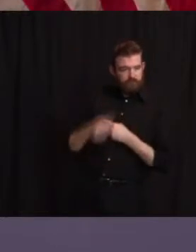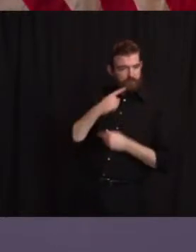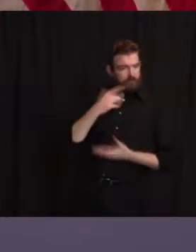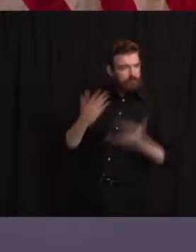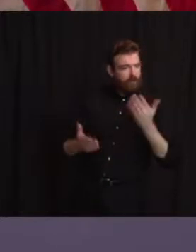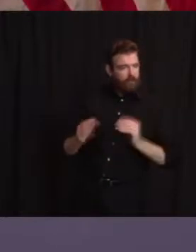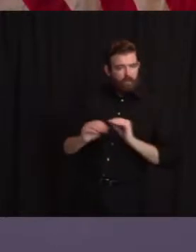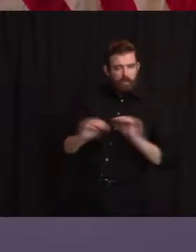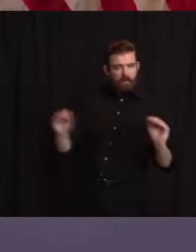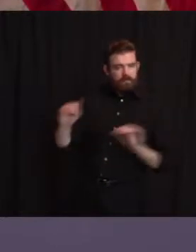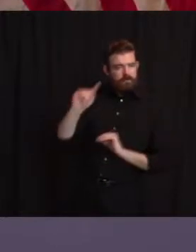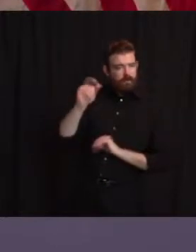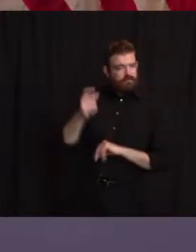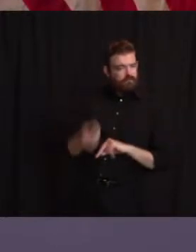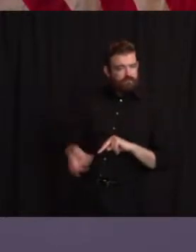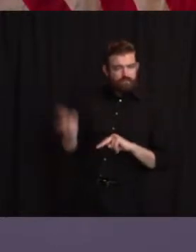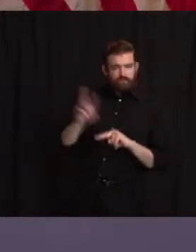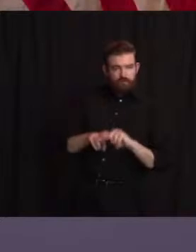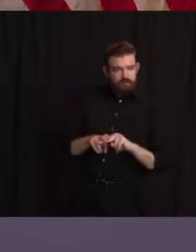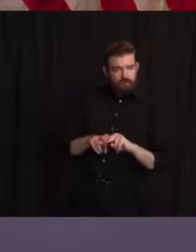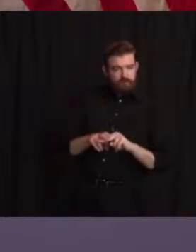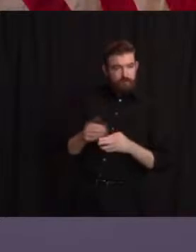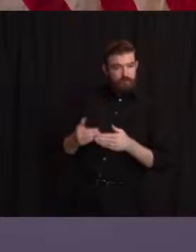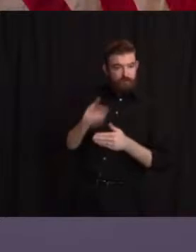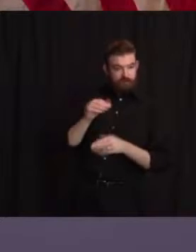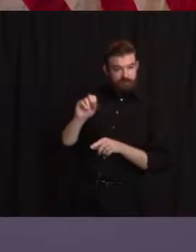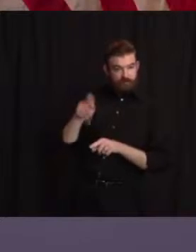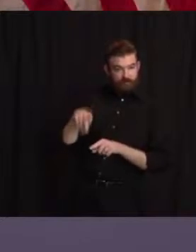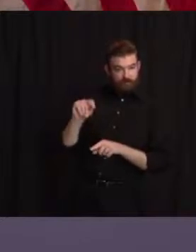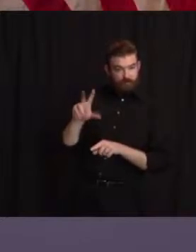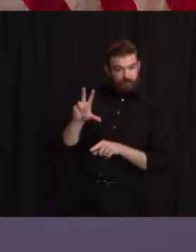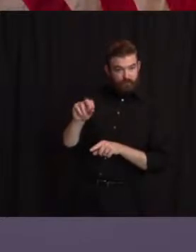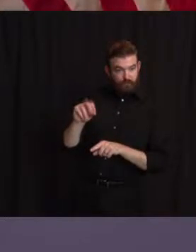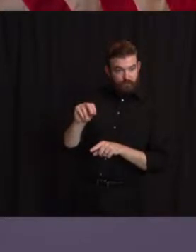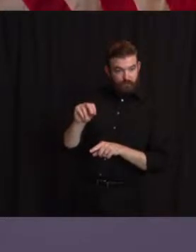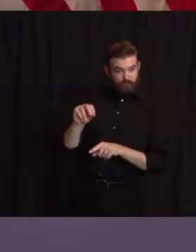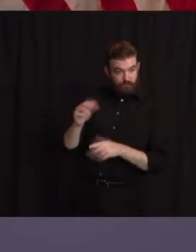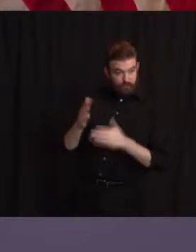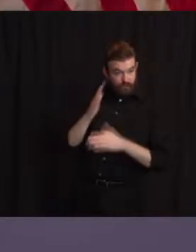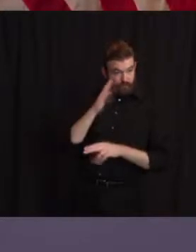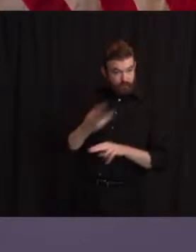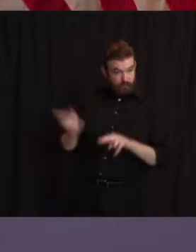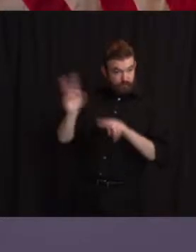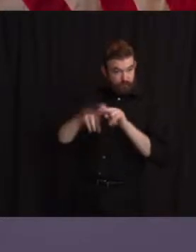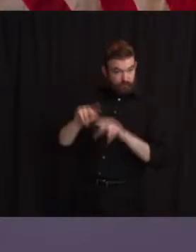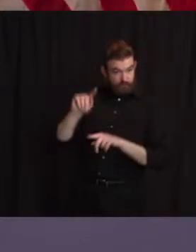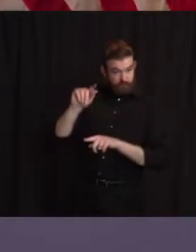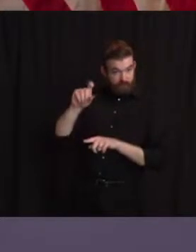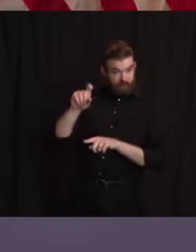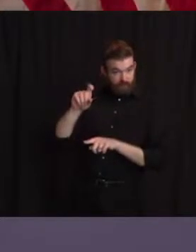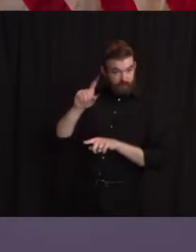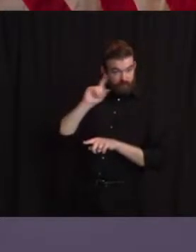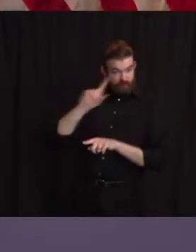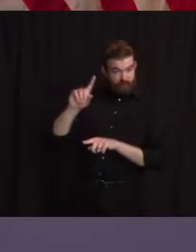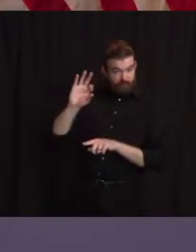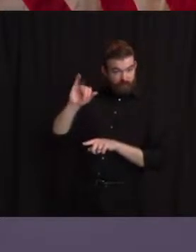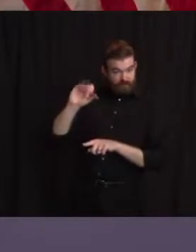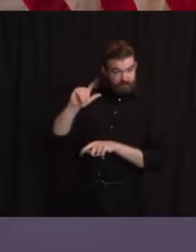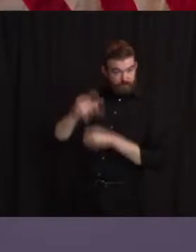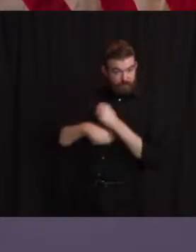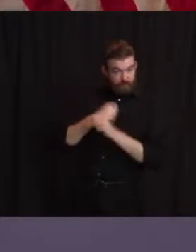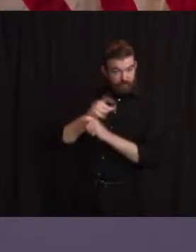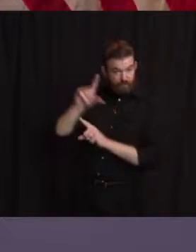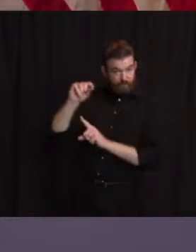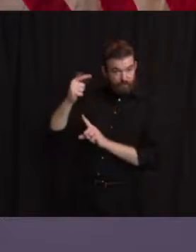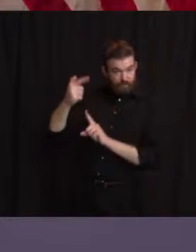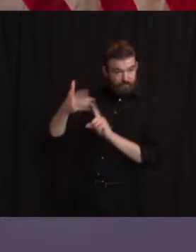that could be different. Are you saying there might be increases in FY21? The $10 billion is certainly a sizable chunk, but it seems